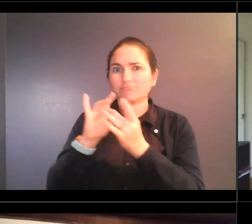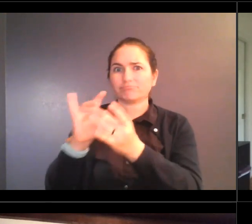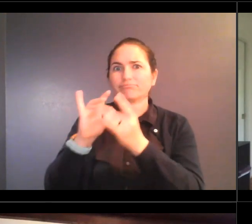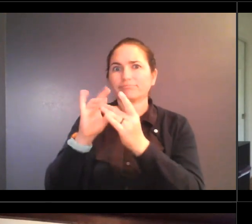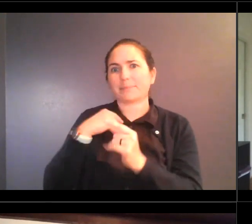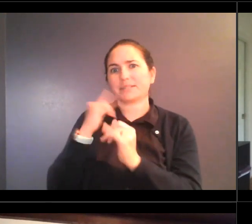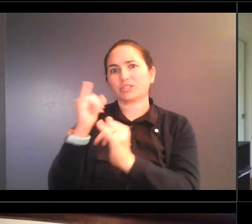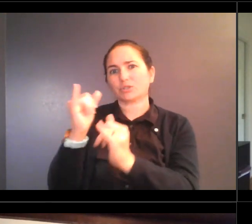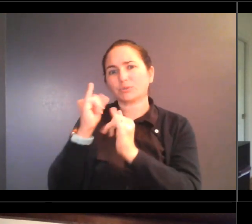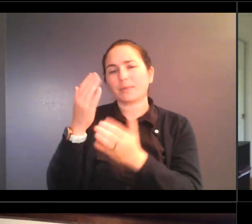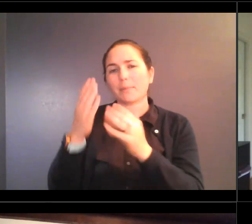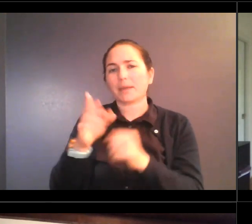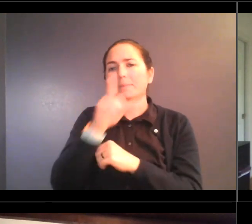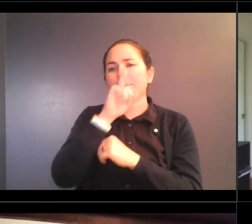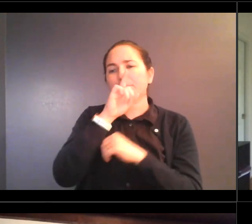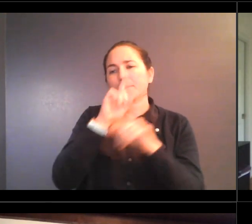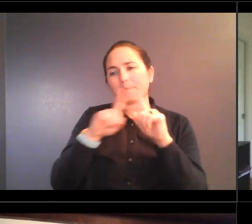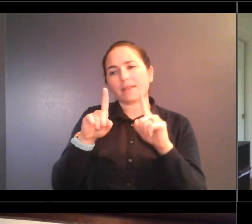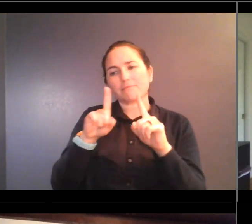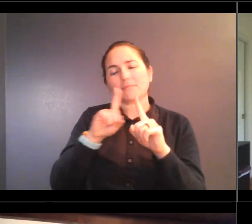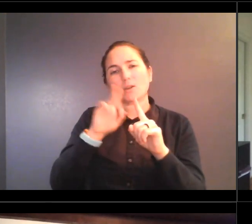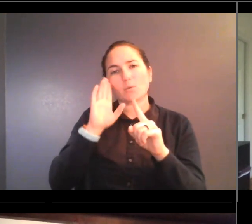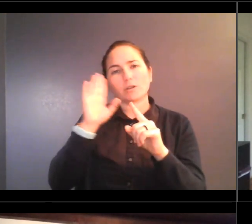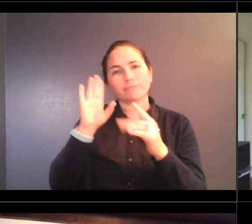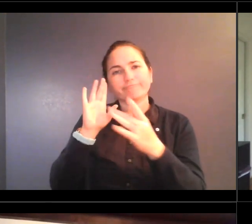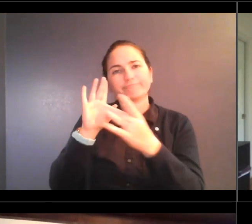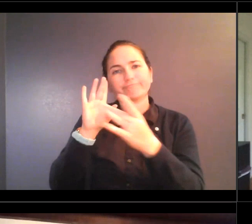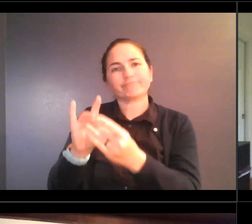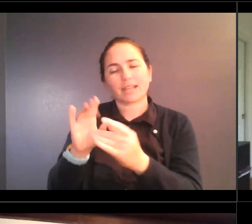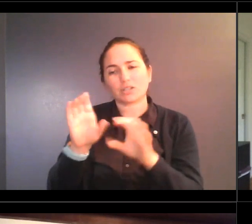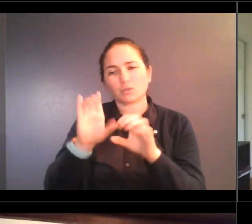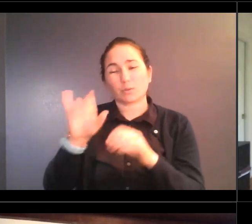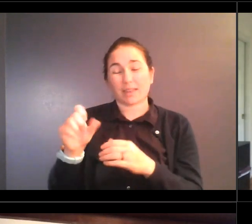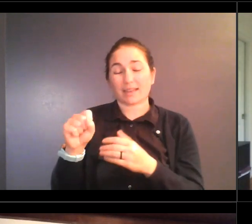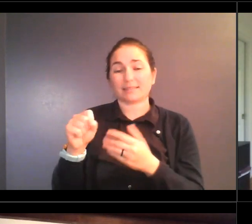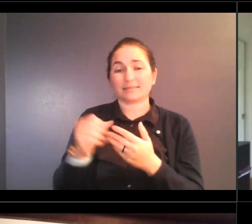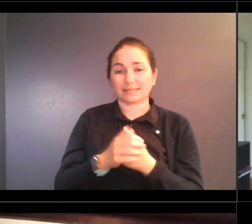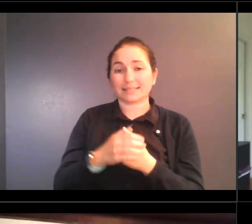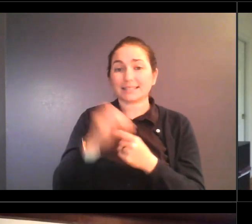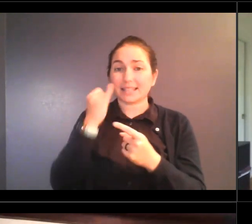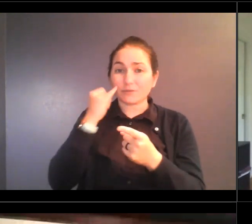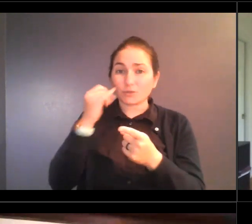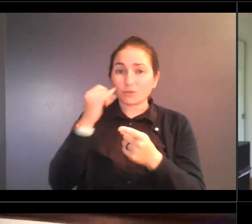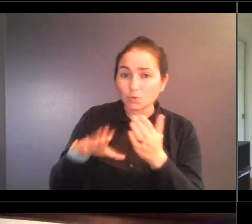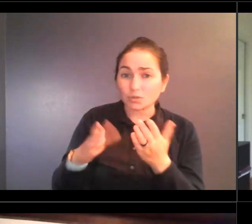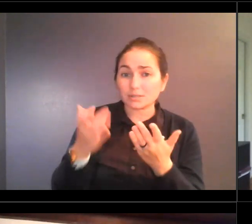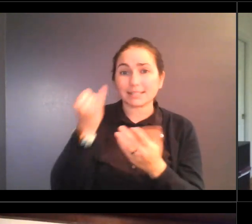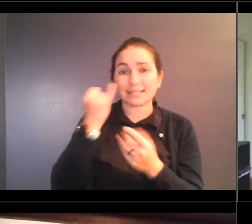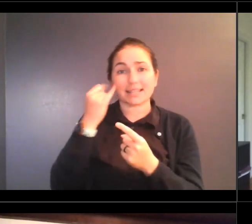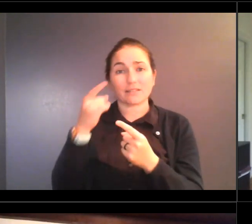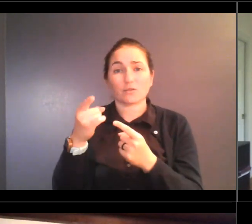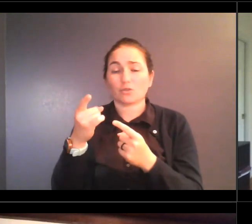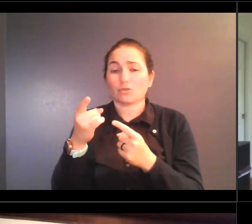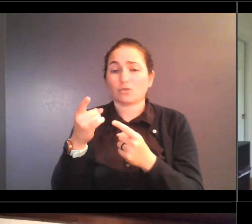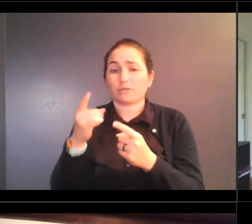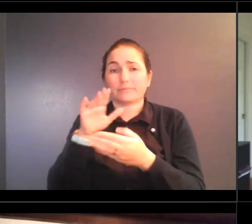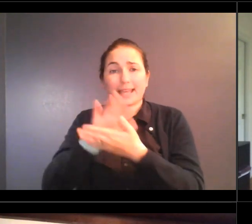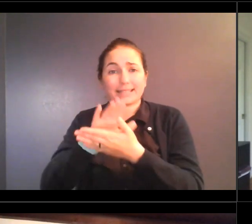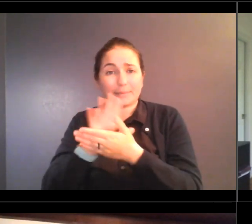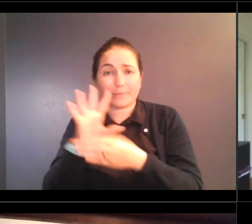Like maybe they don't actually say it. So I do a lot of that as well, because, you know, if you're a student or if you're just in academia